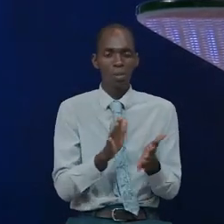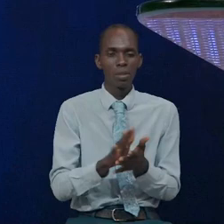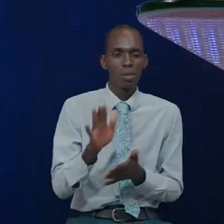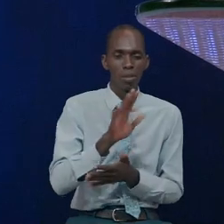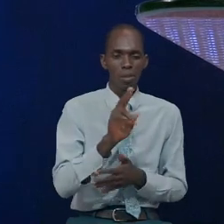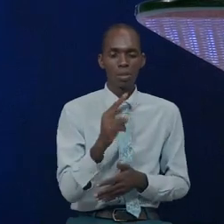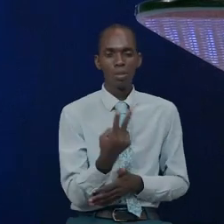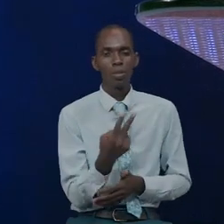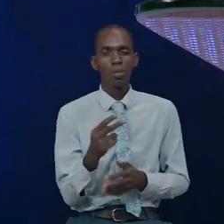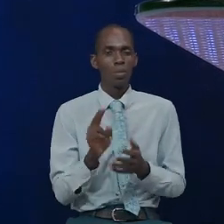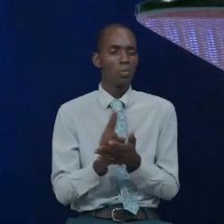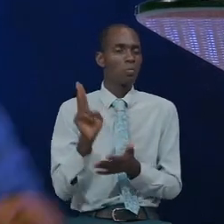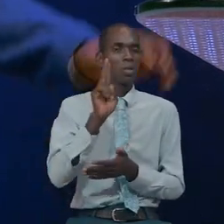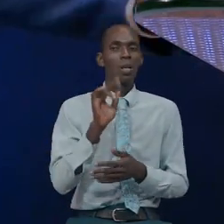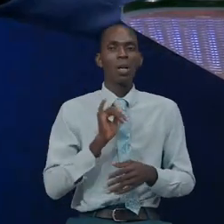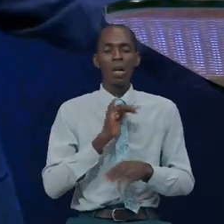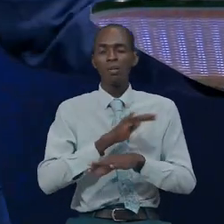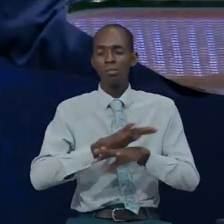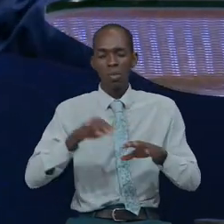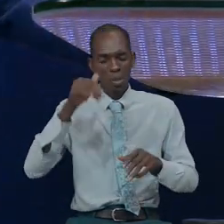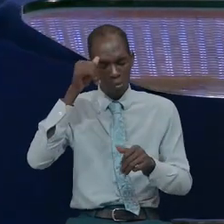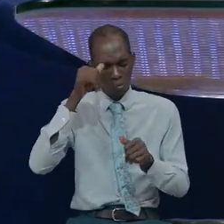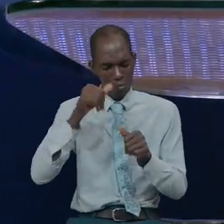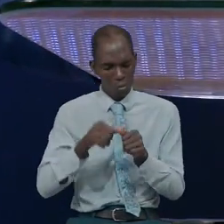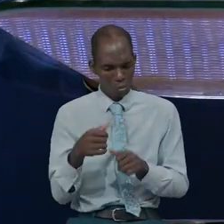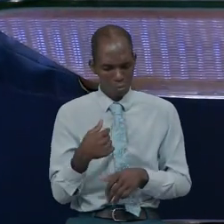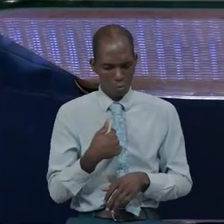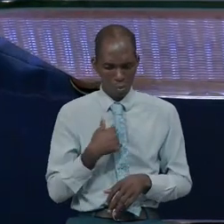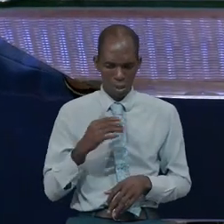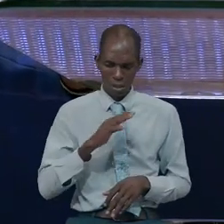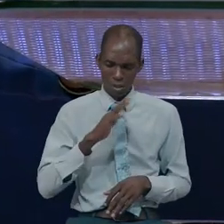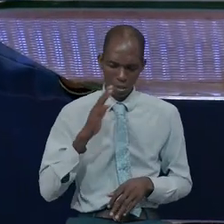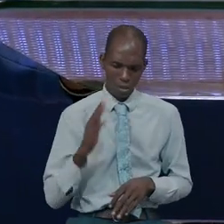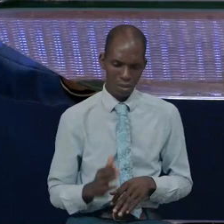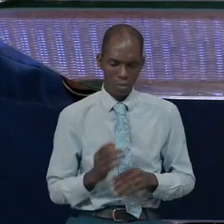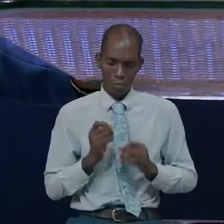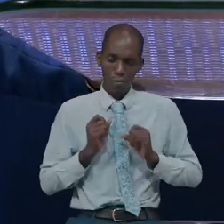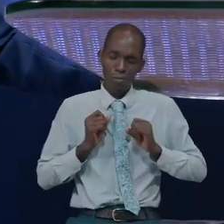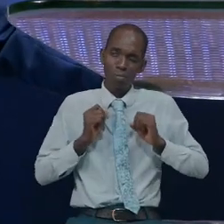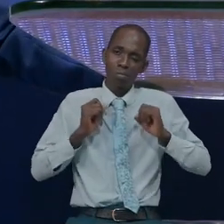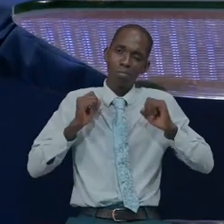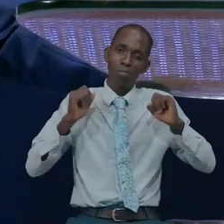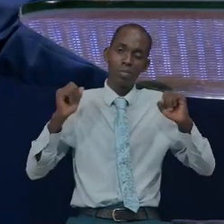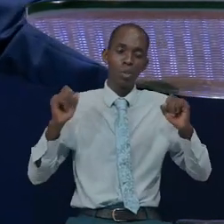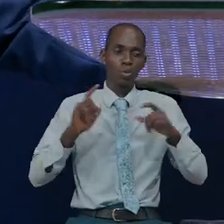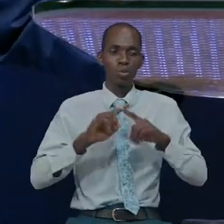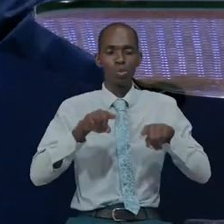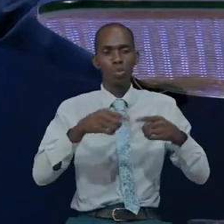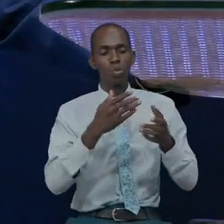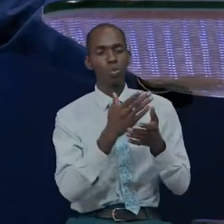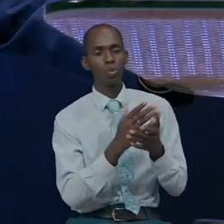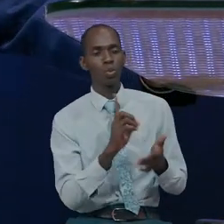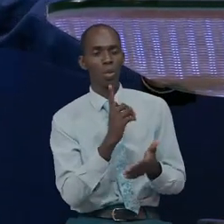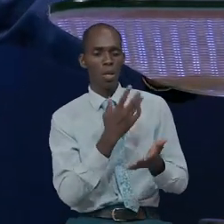university, I don't remember me ever getting up to go somewhere and